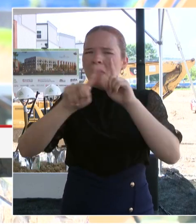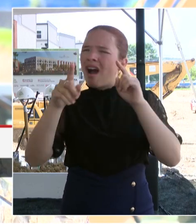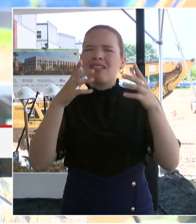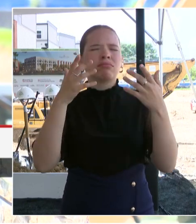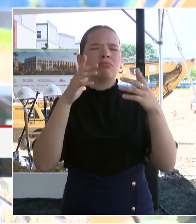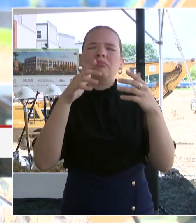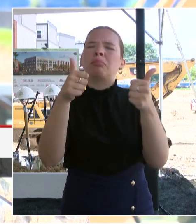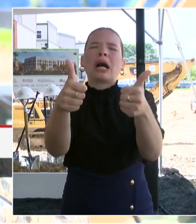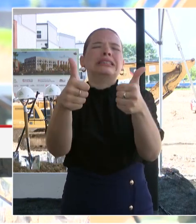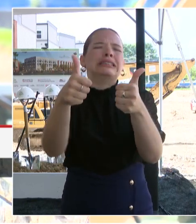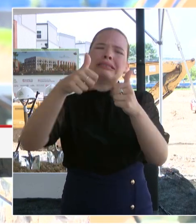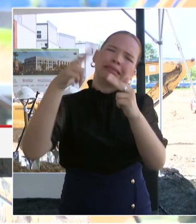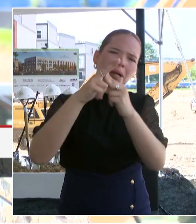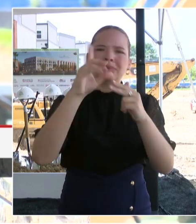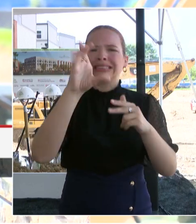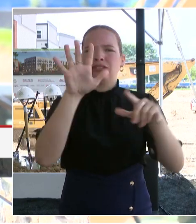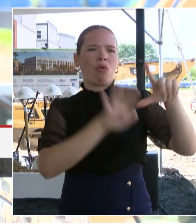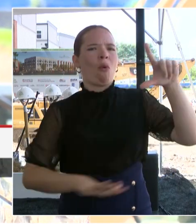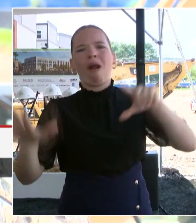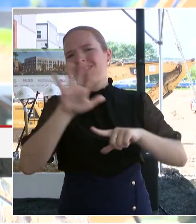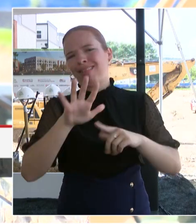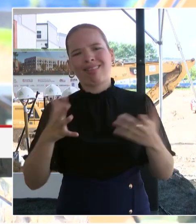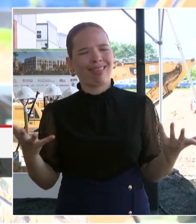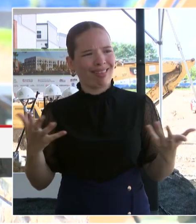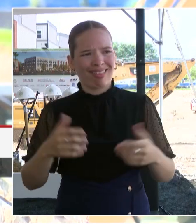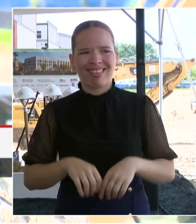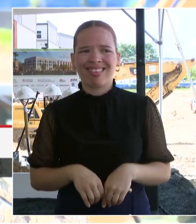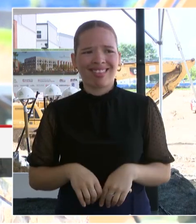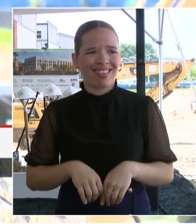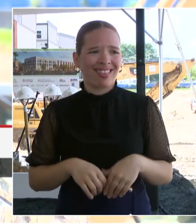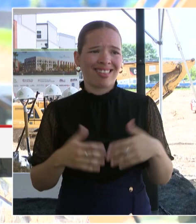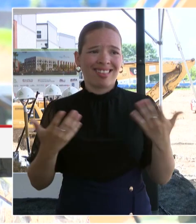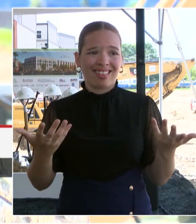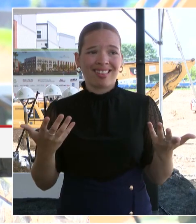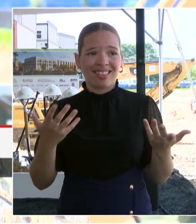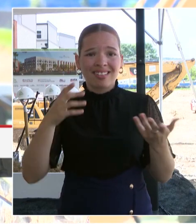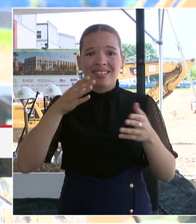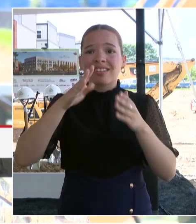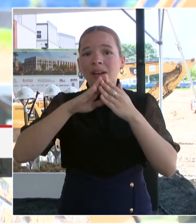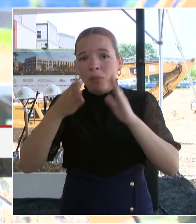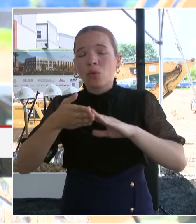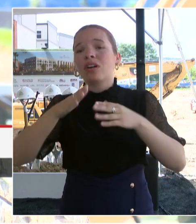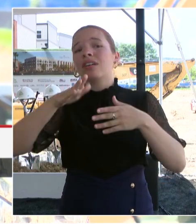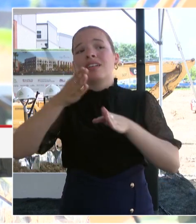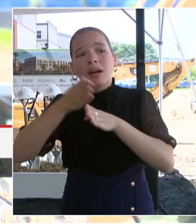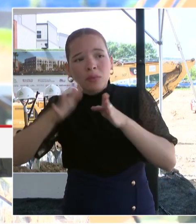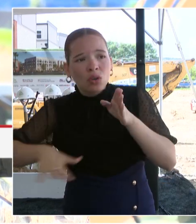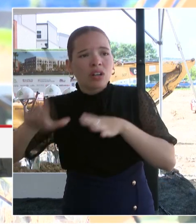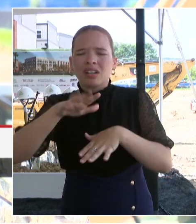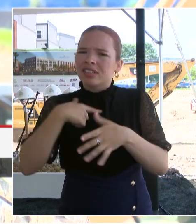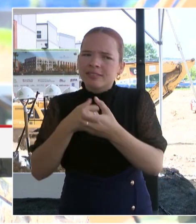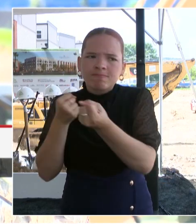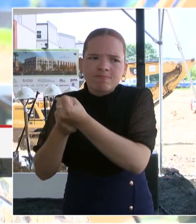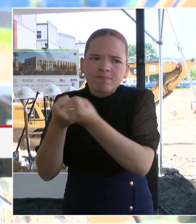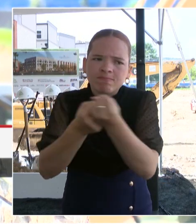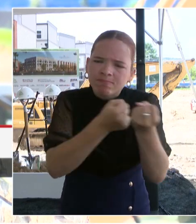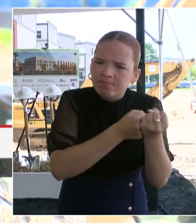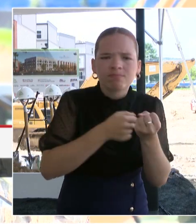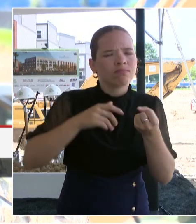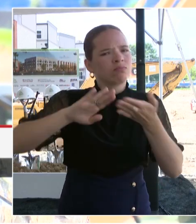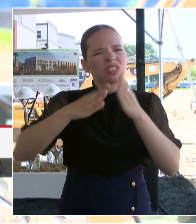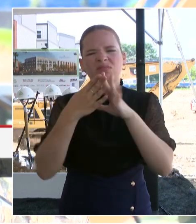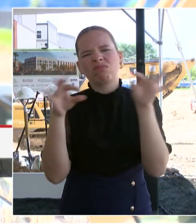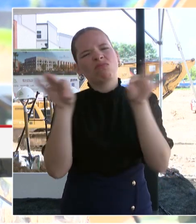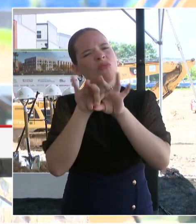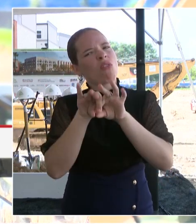neighbors and are deeply dedicated to their community. As someone who has talked to so many people in Riggs Park and spent many